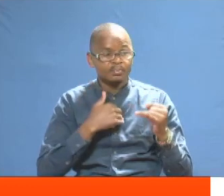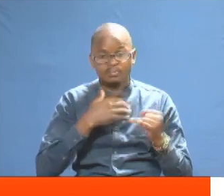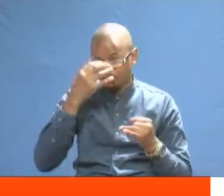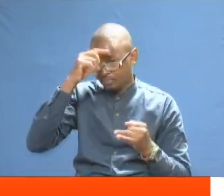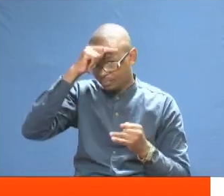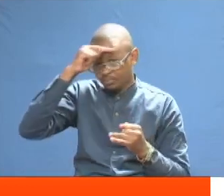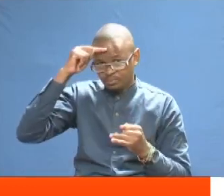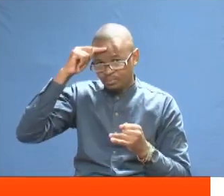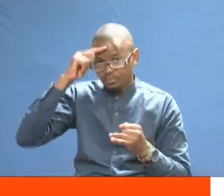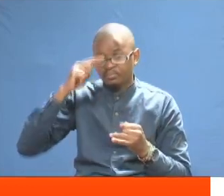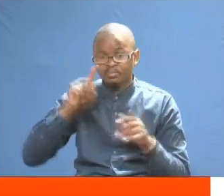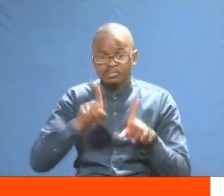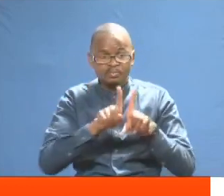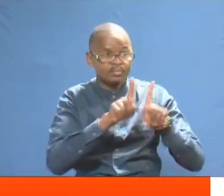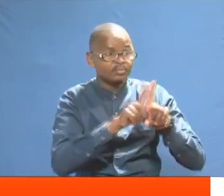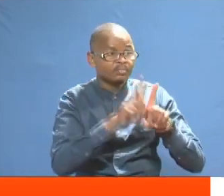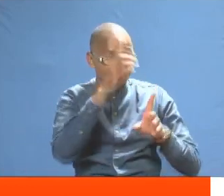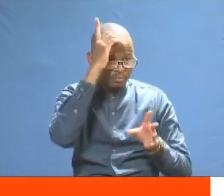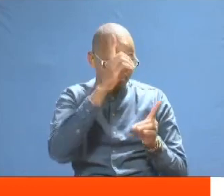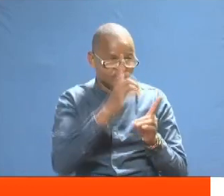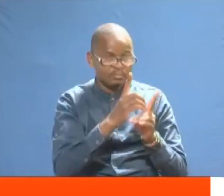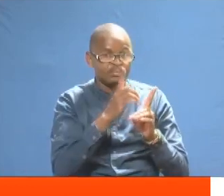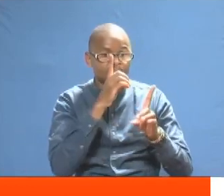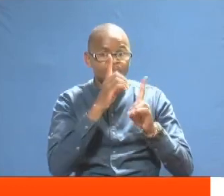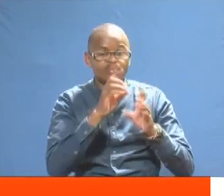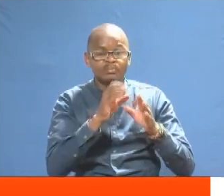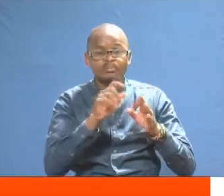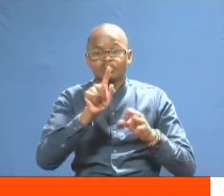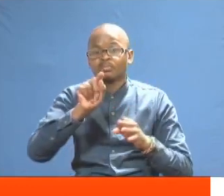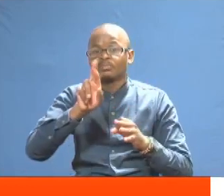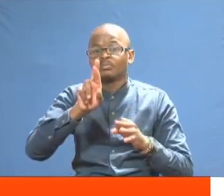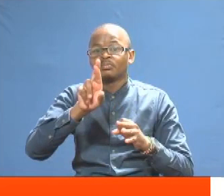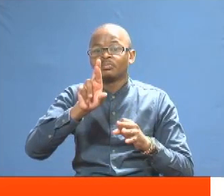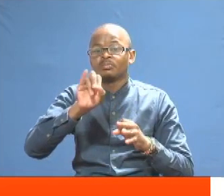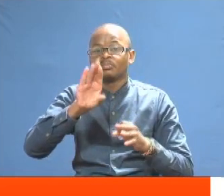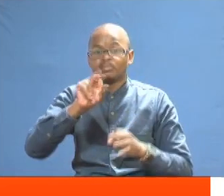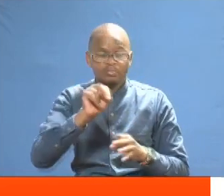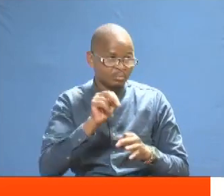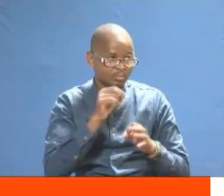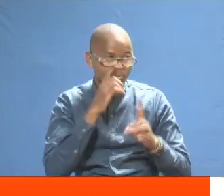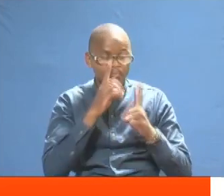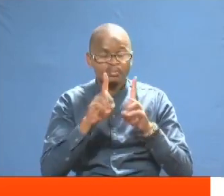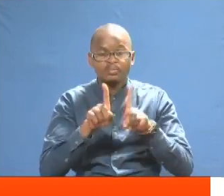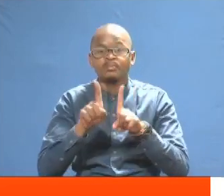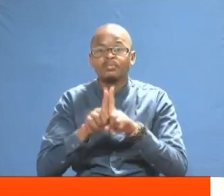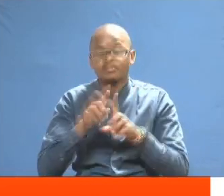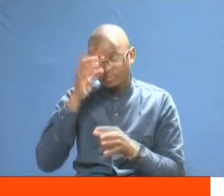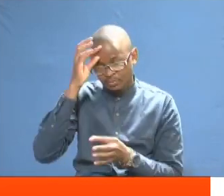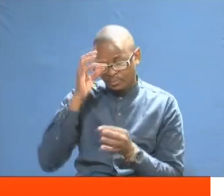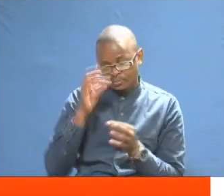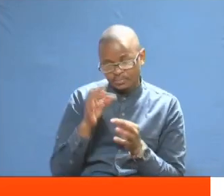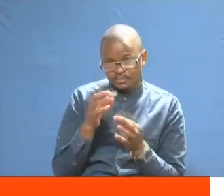President because the Deputy President has decided to have a conversation of tribeless conversation, has decided to